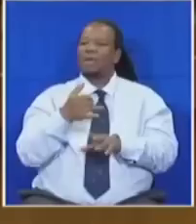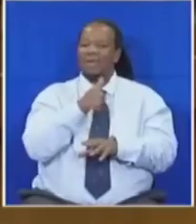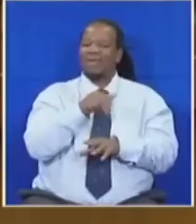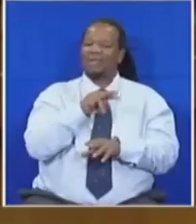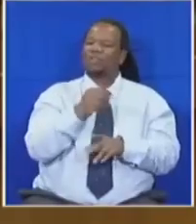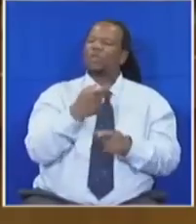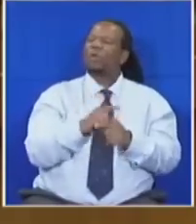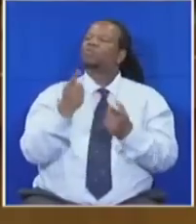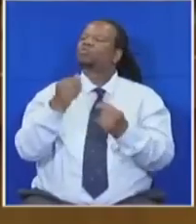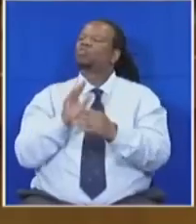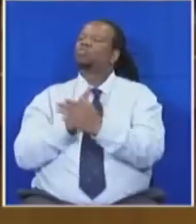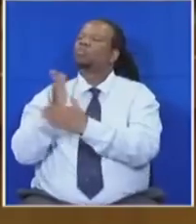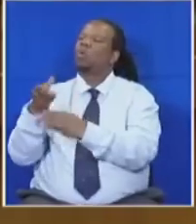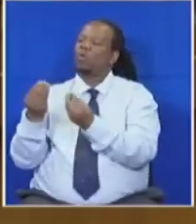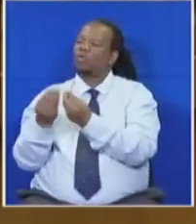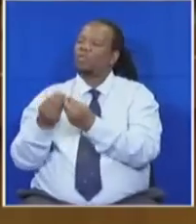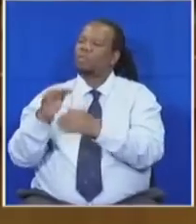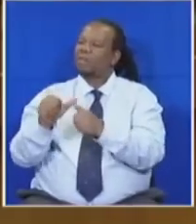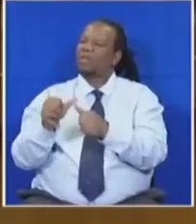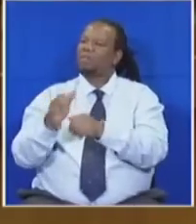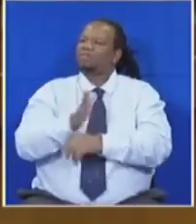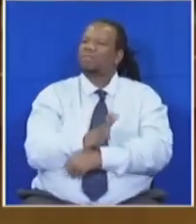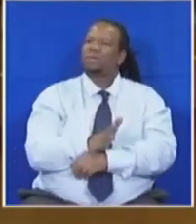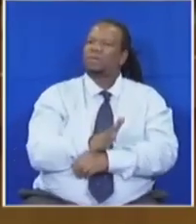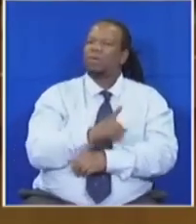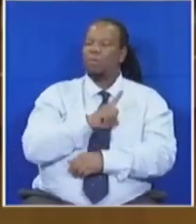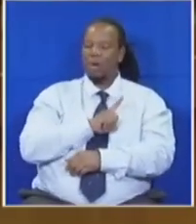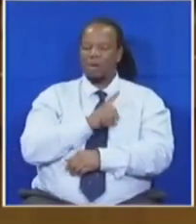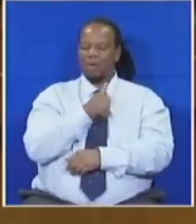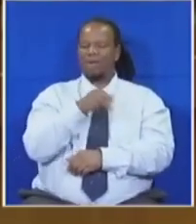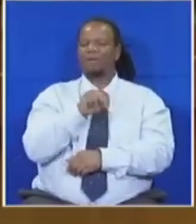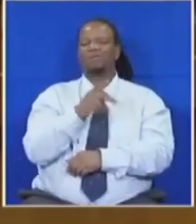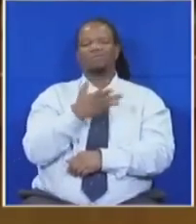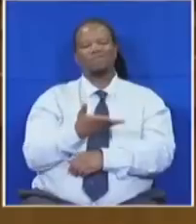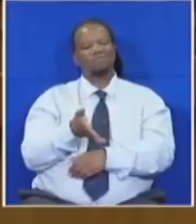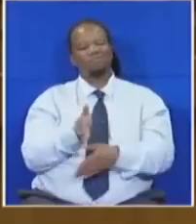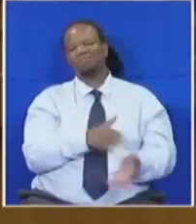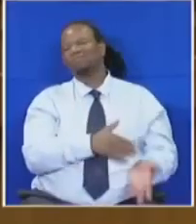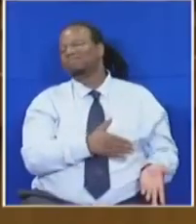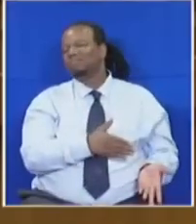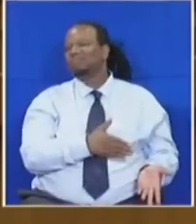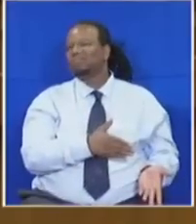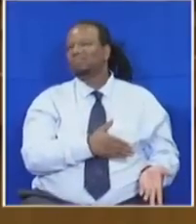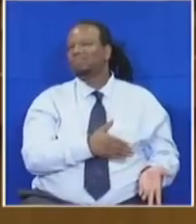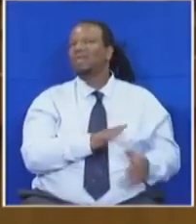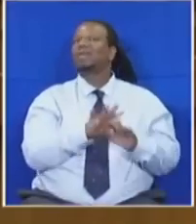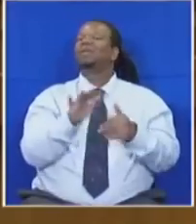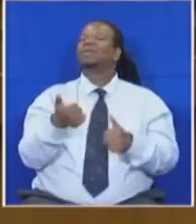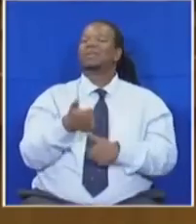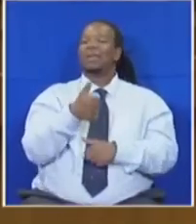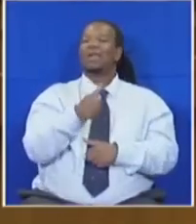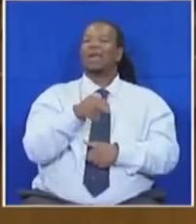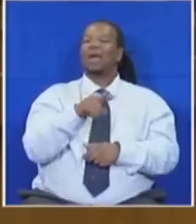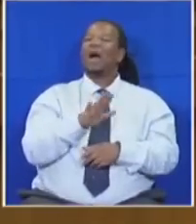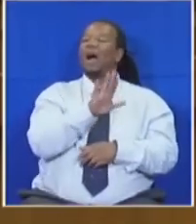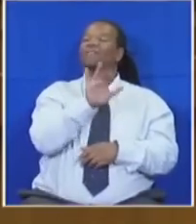We must go beyond the ANC because the ANC is dead. It is now simply the African national criminals. That